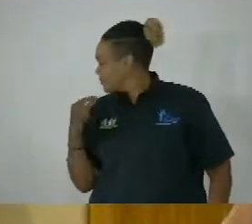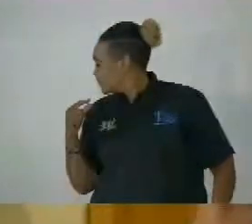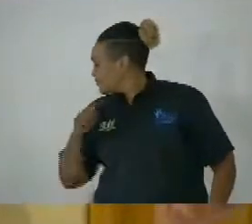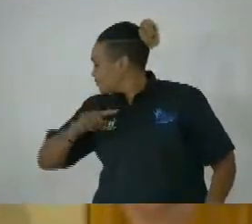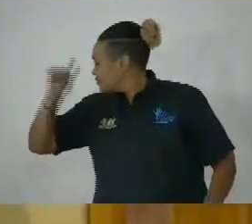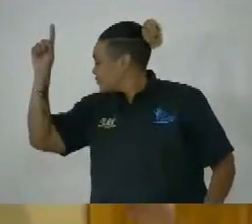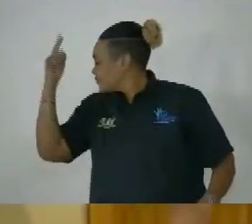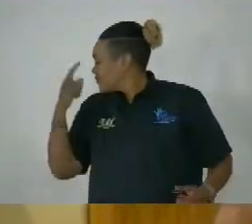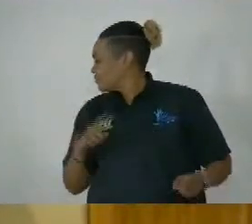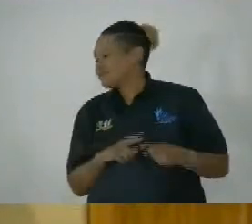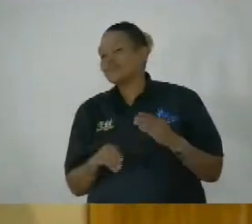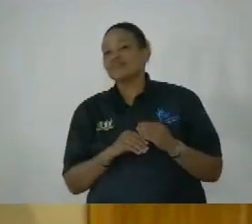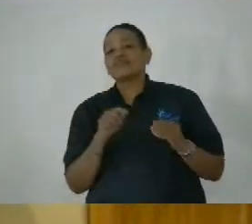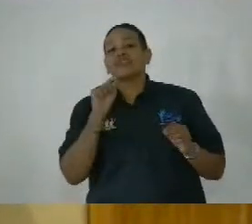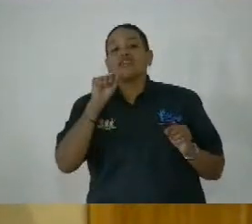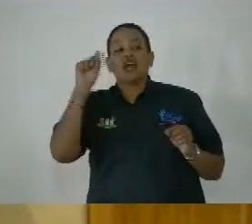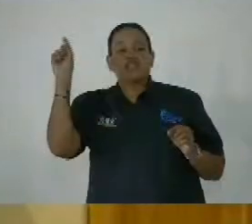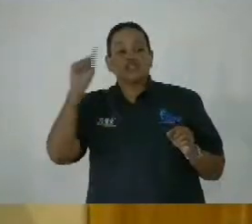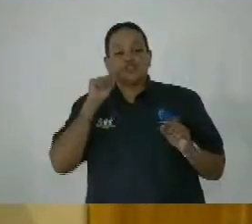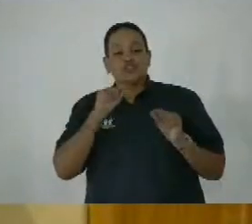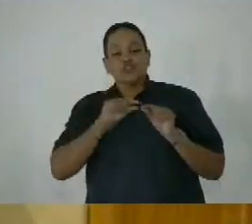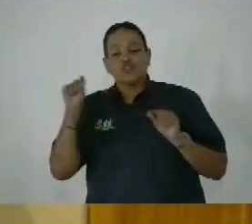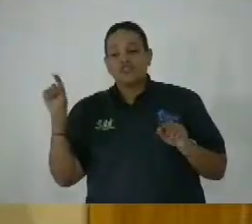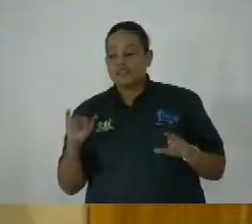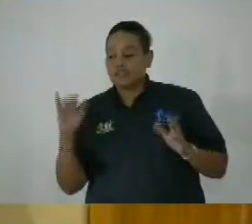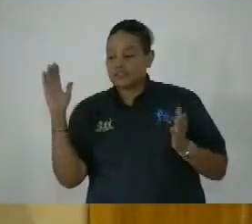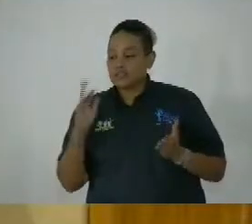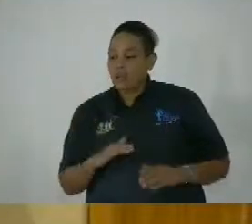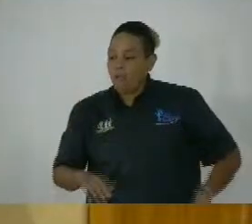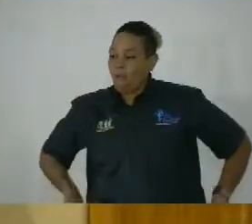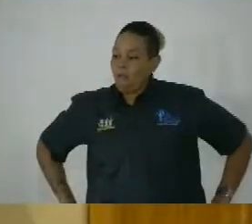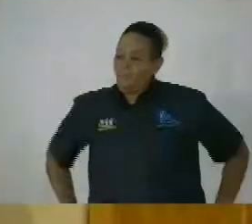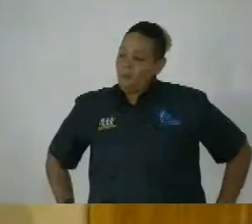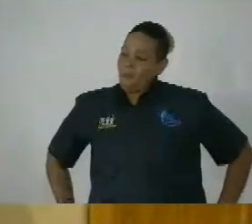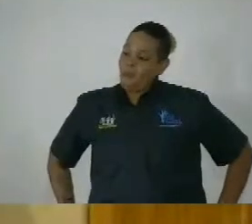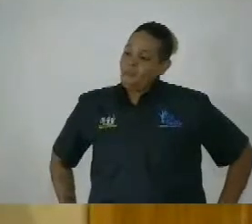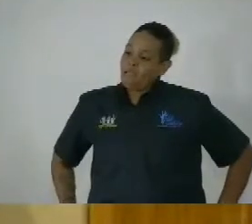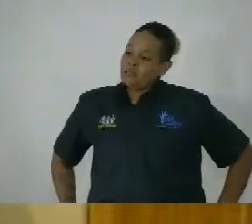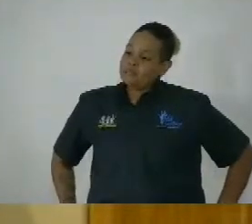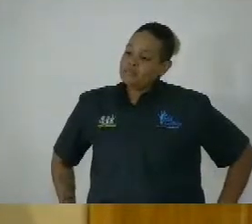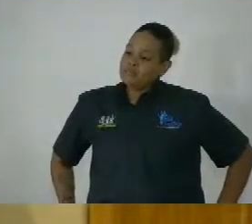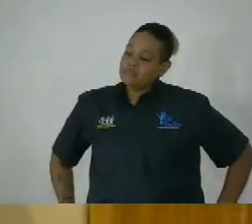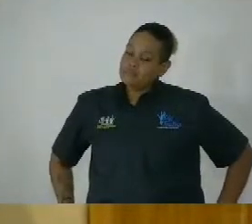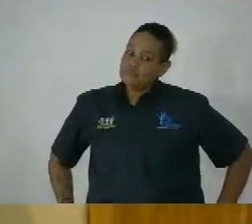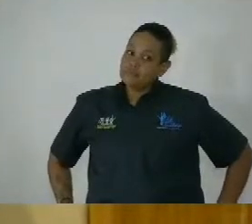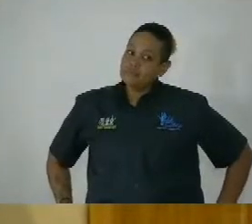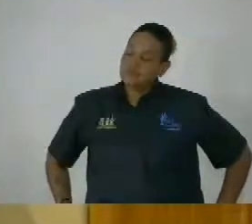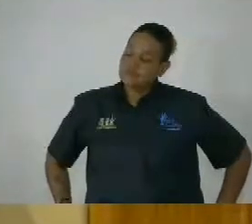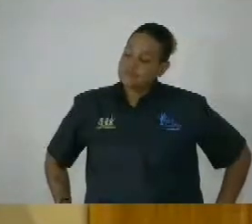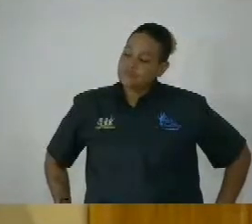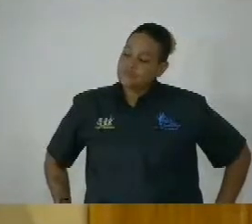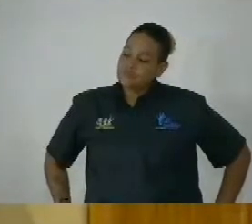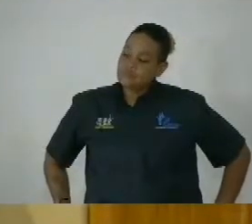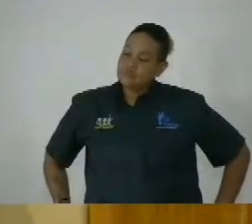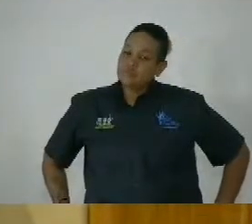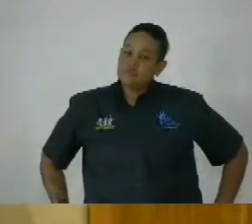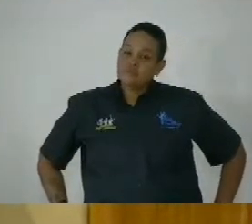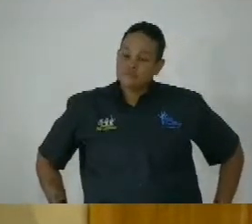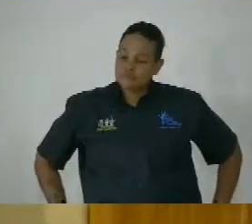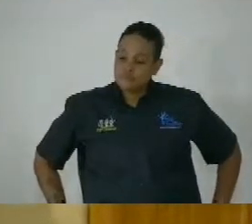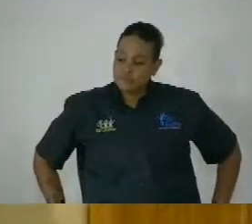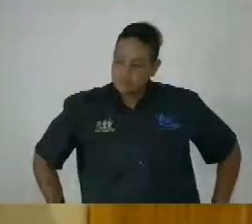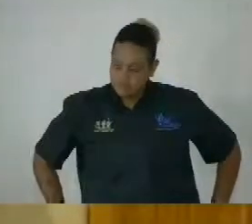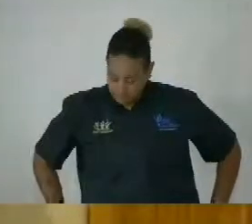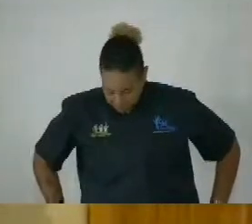projection, and the dotted line is the trend. So it's going down. The middle line was the target we have